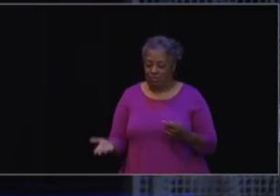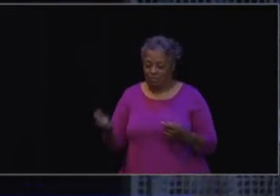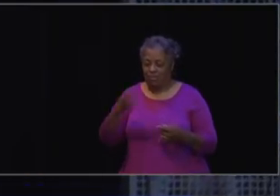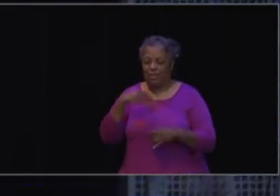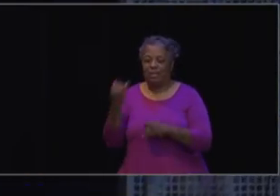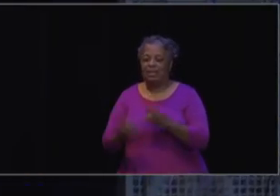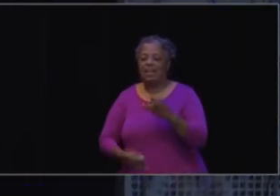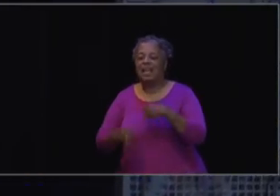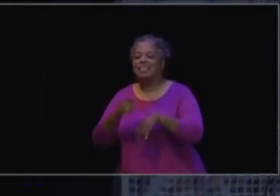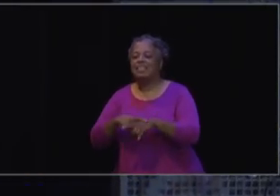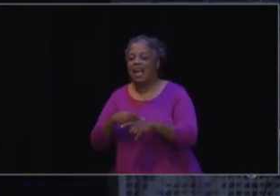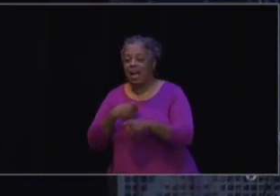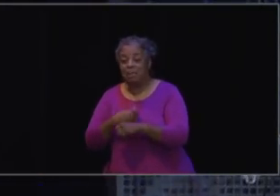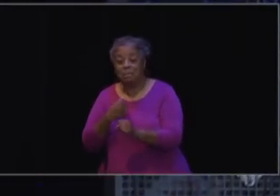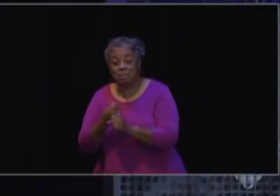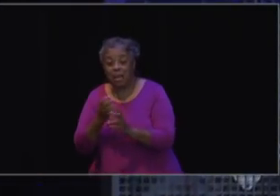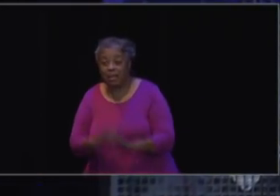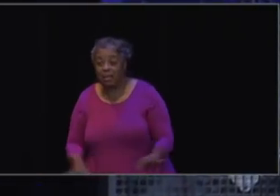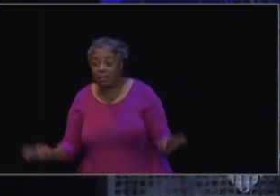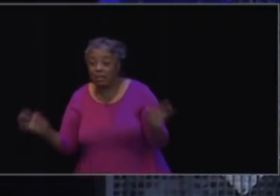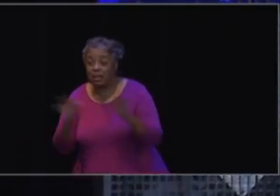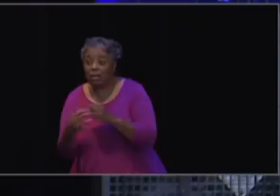last time, so make it count.